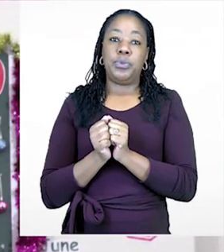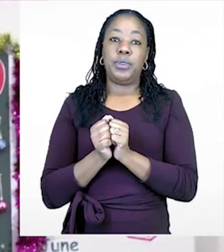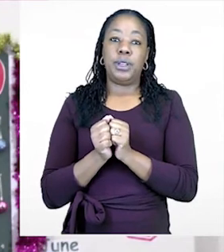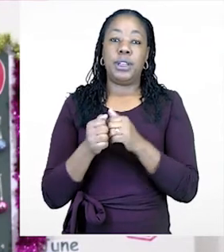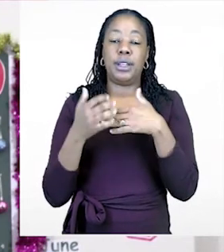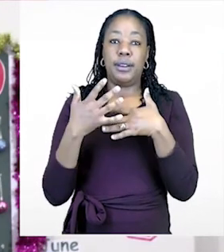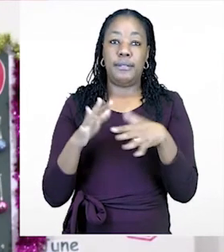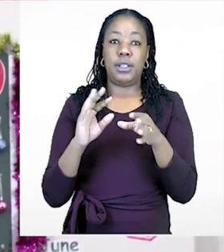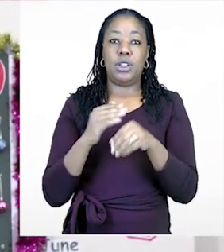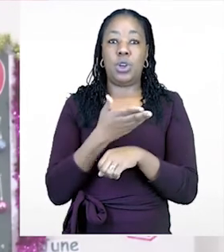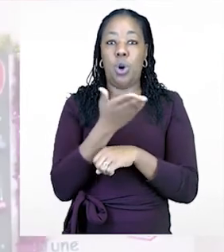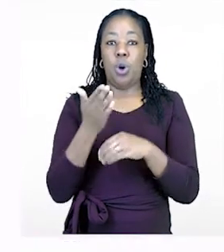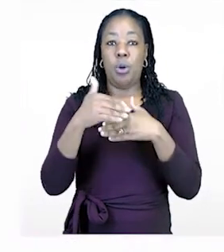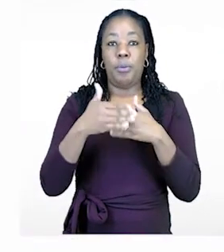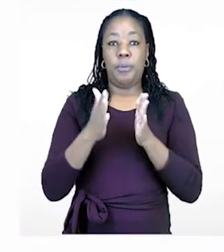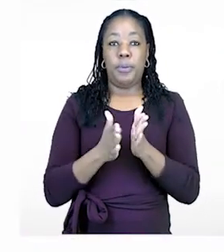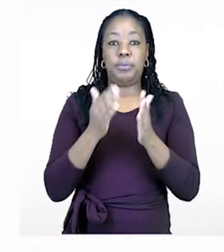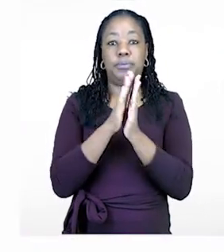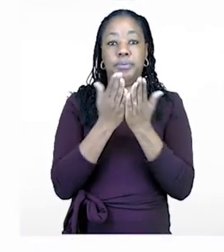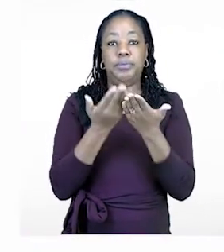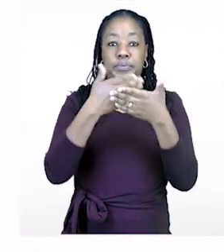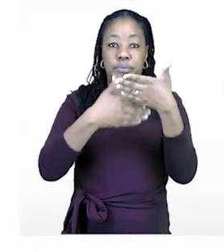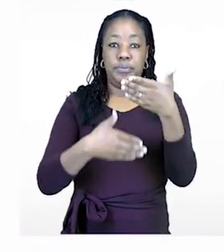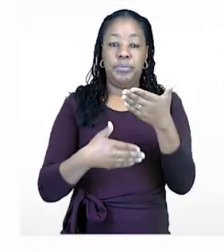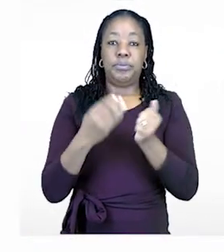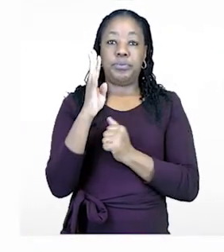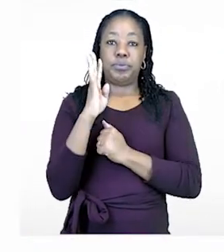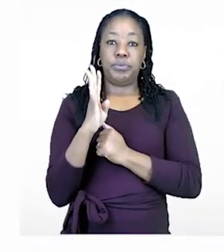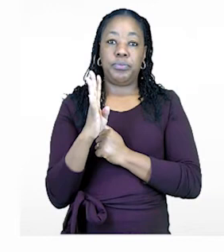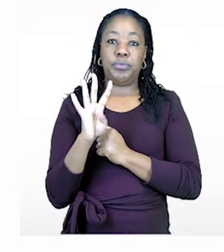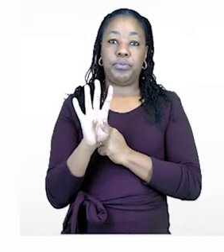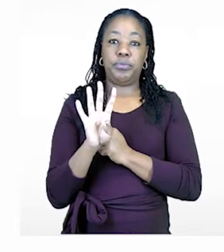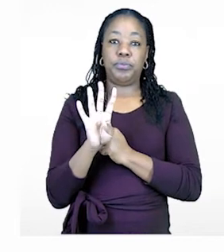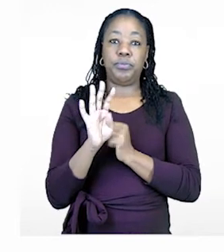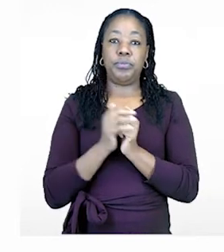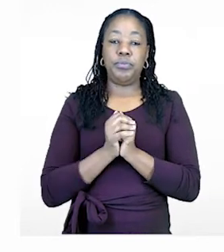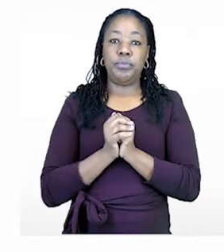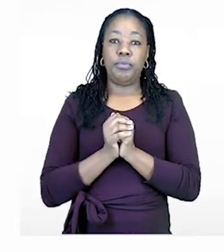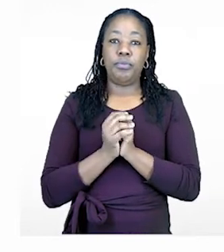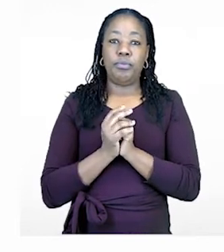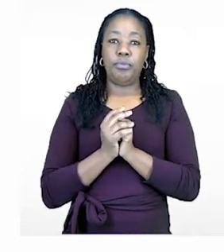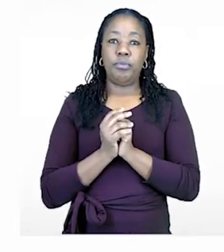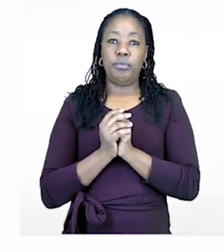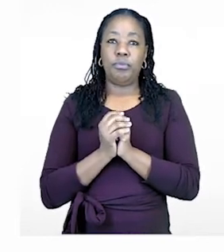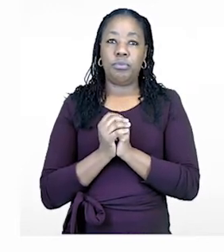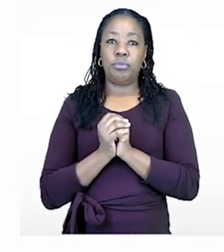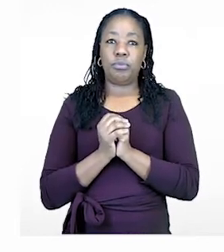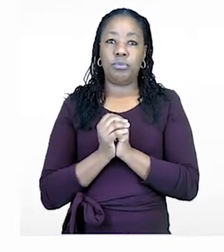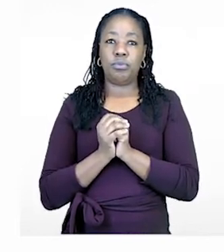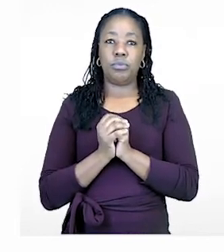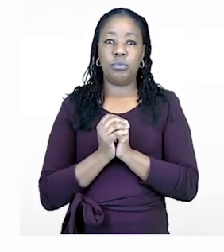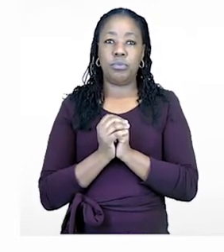Let's go to the next page, page 4. On page 4, they have asked us to look